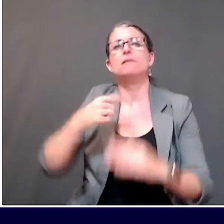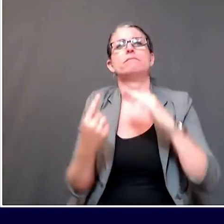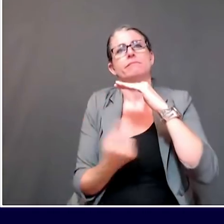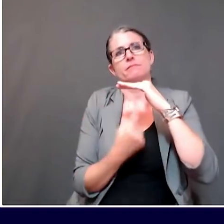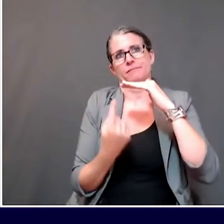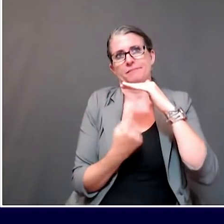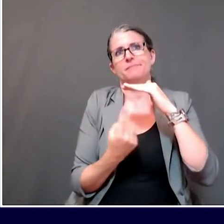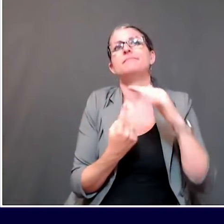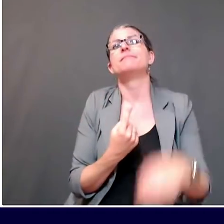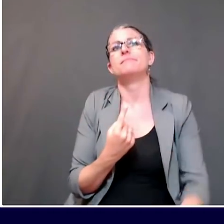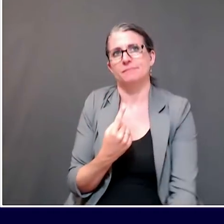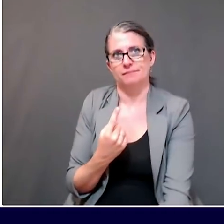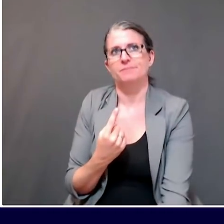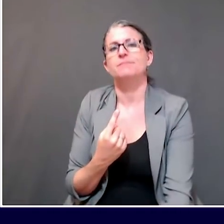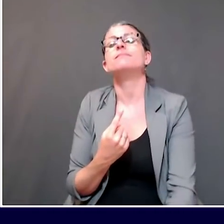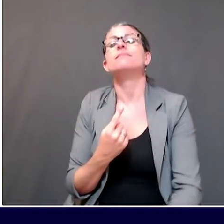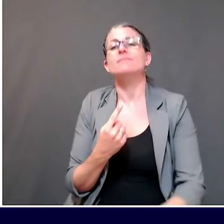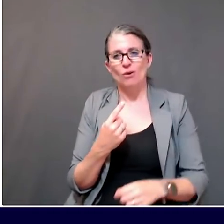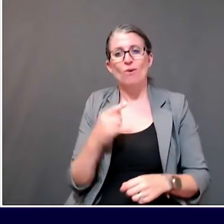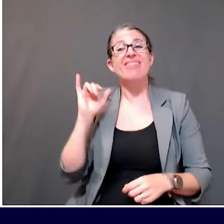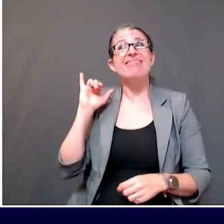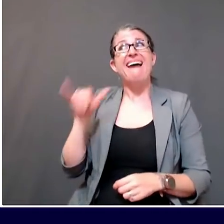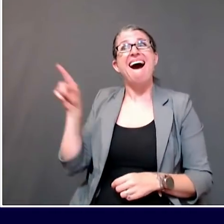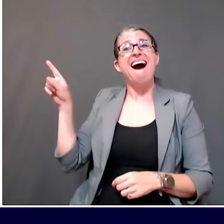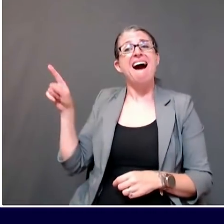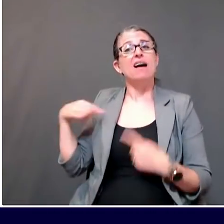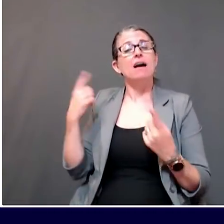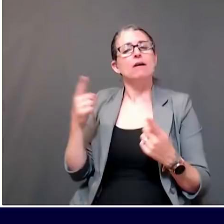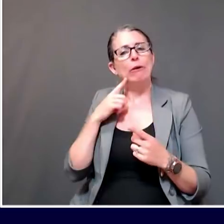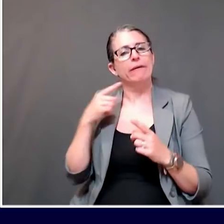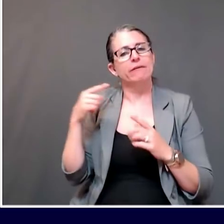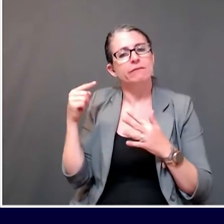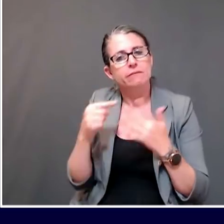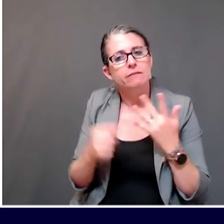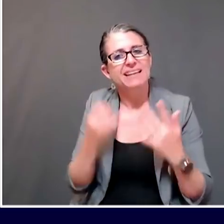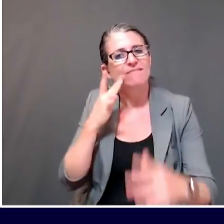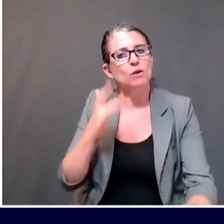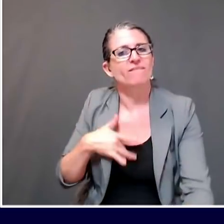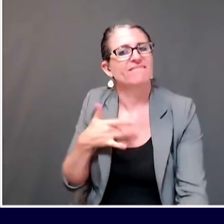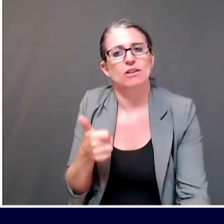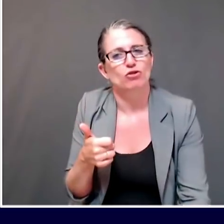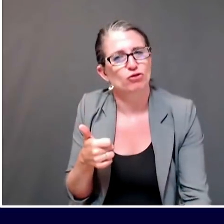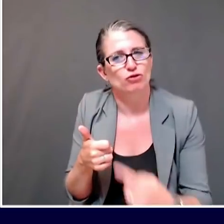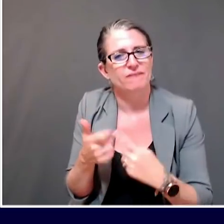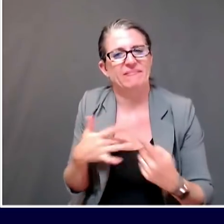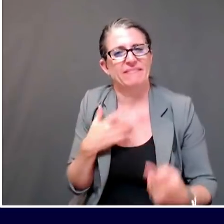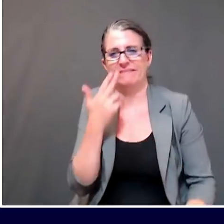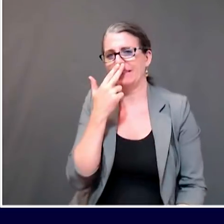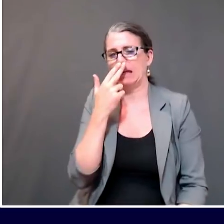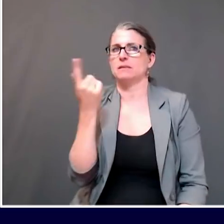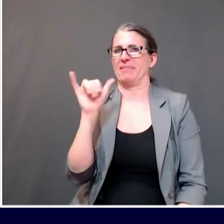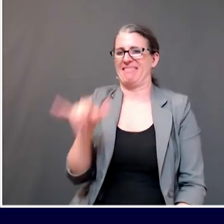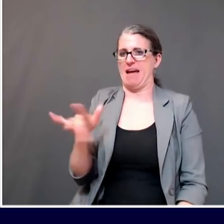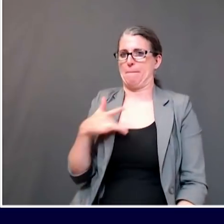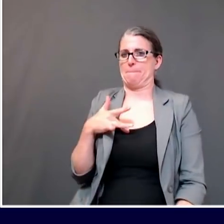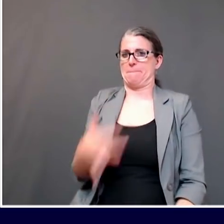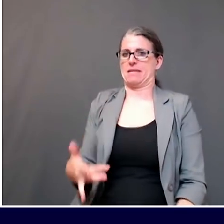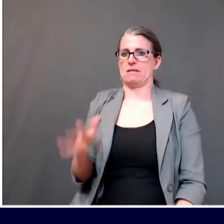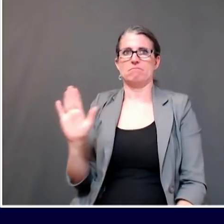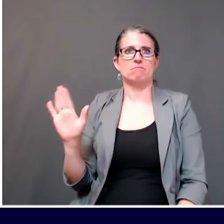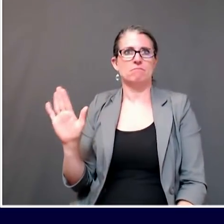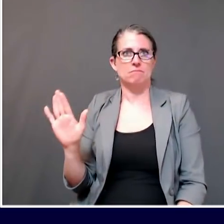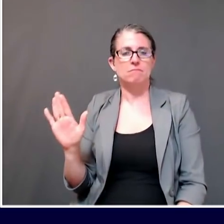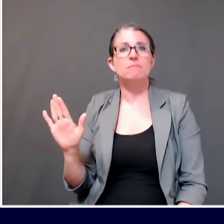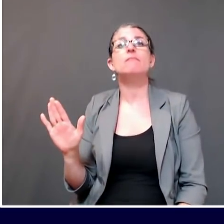recall, there are two ways that folks can be determined to be recovered. One is that your symptoms have resolved and have stayed